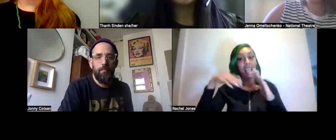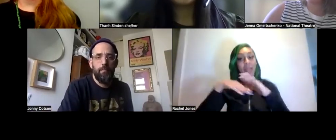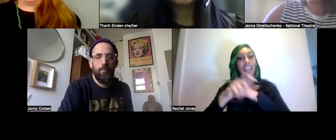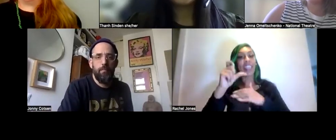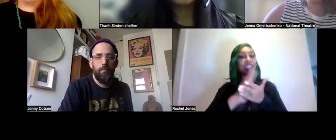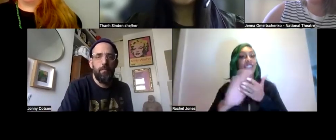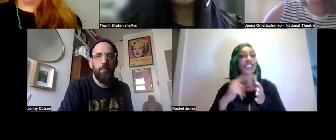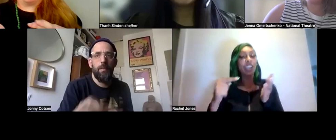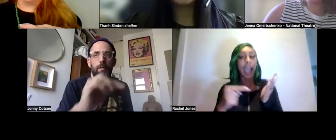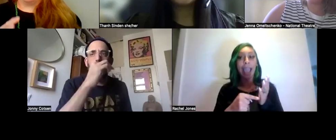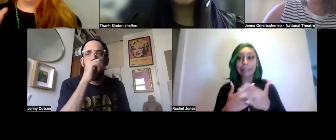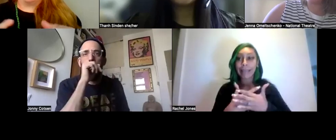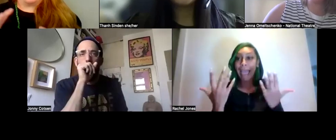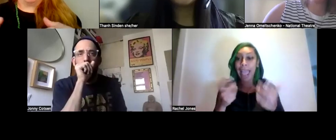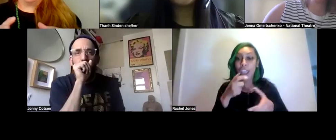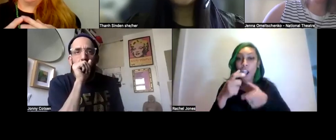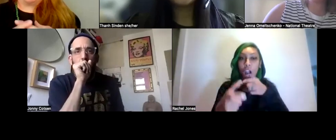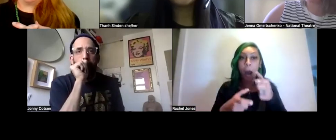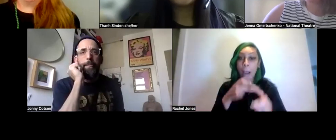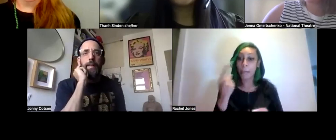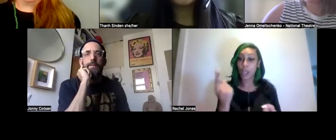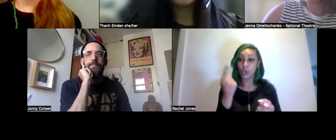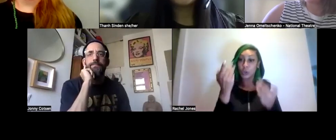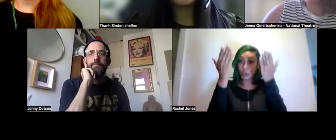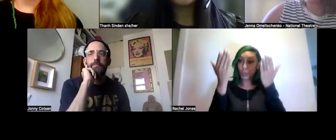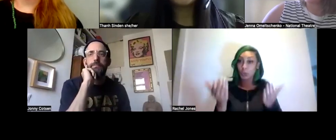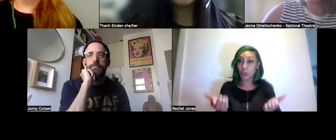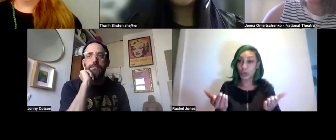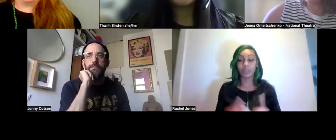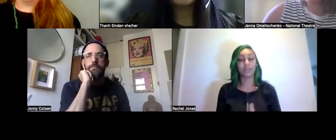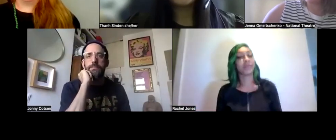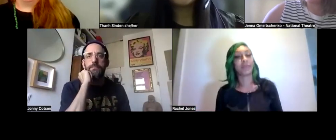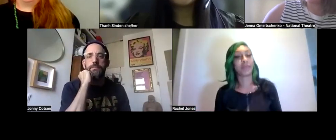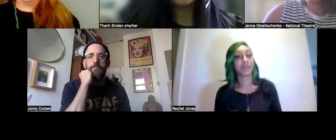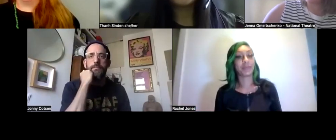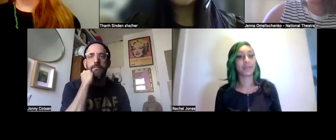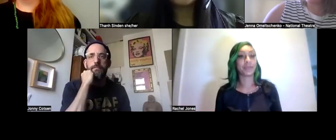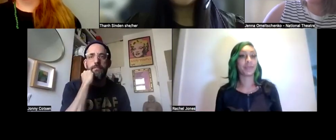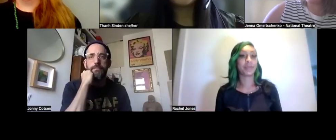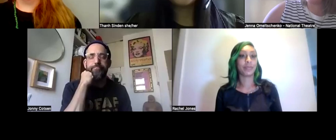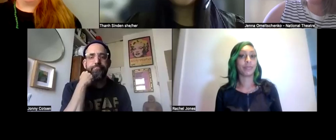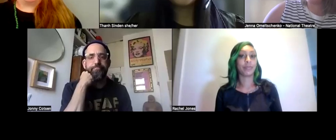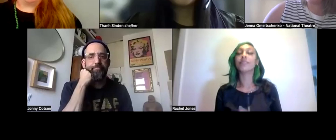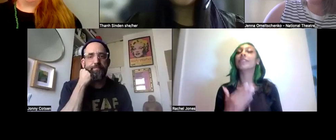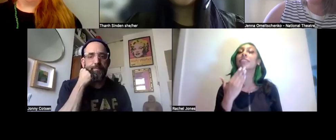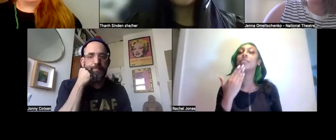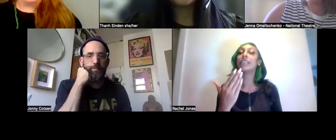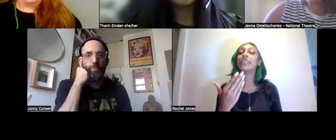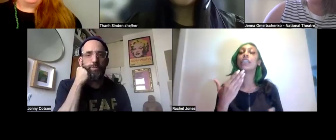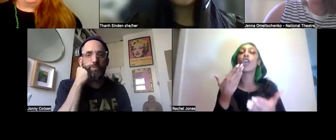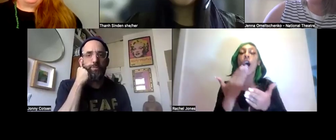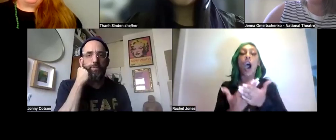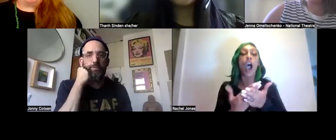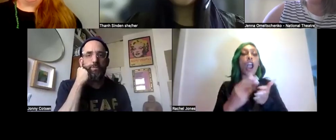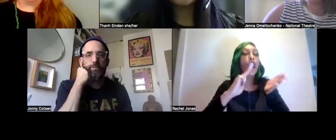and just any comments around who you are as well would be good, a bit of context. And if you can please remain on